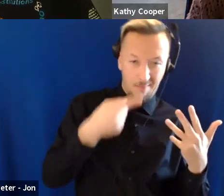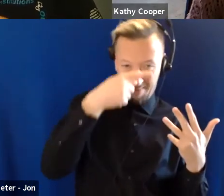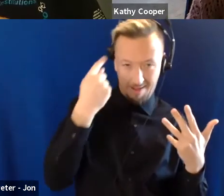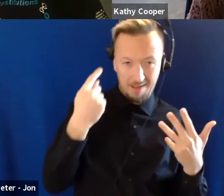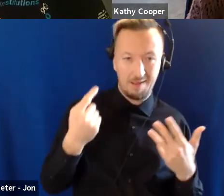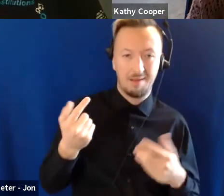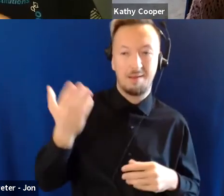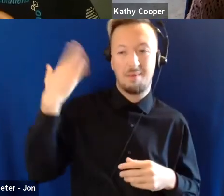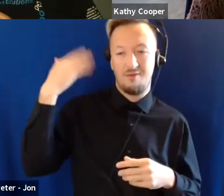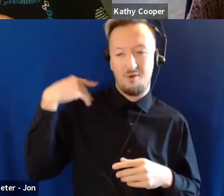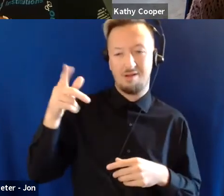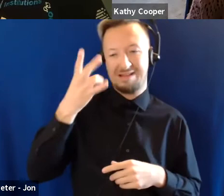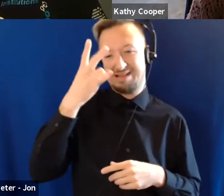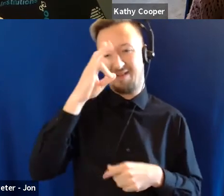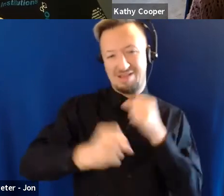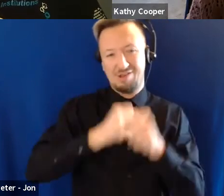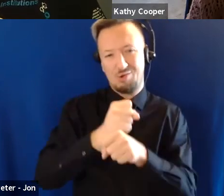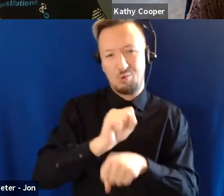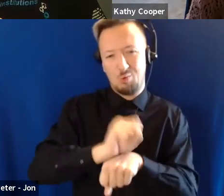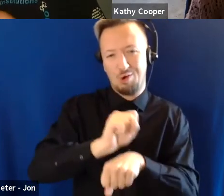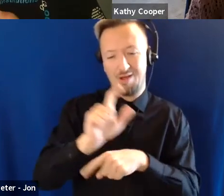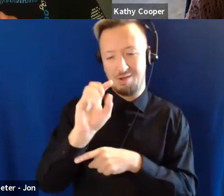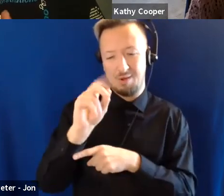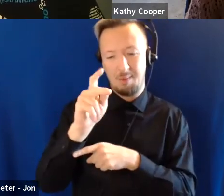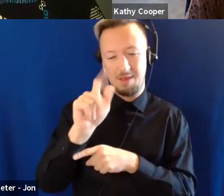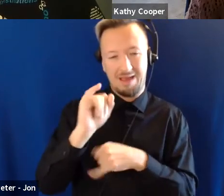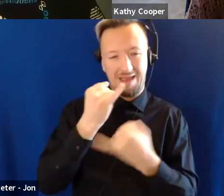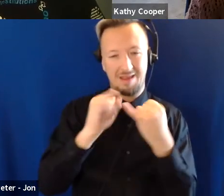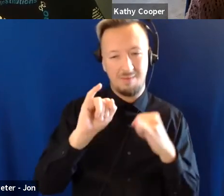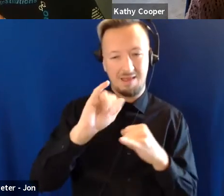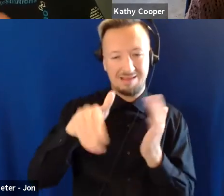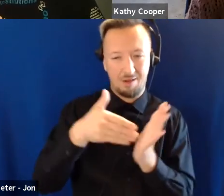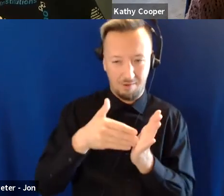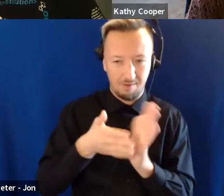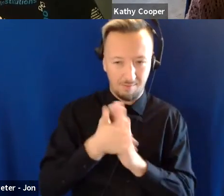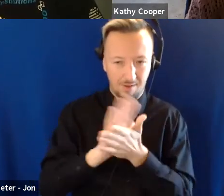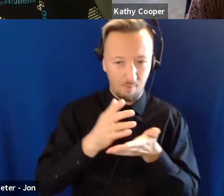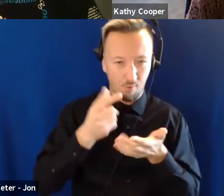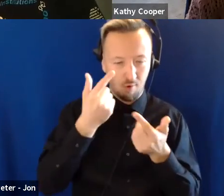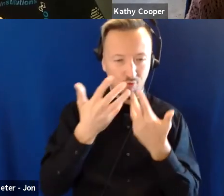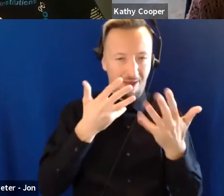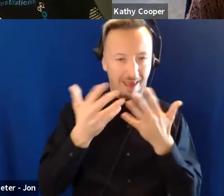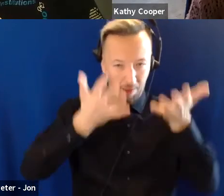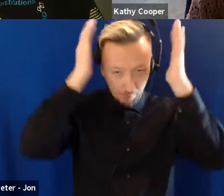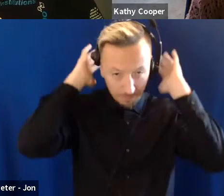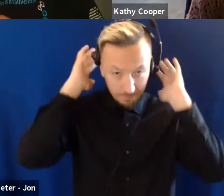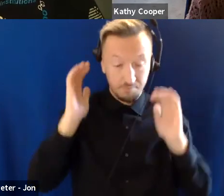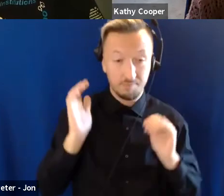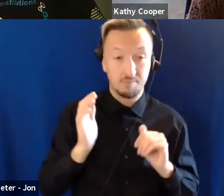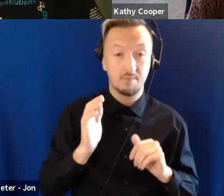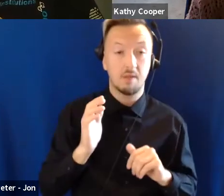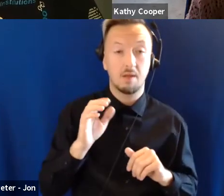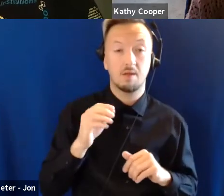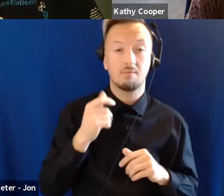at Topeka Independent Living Resource Center, I guess that's what you get. So I have brown hair,